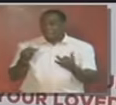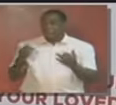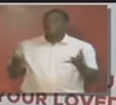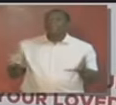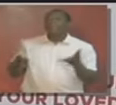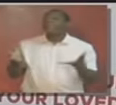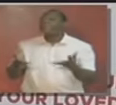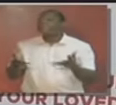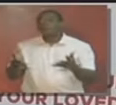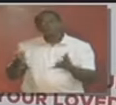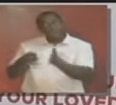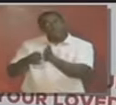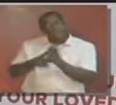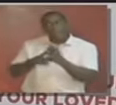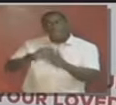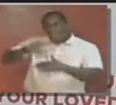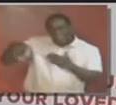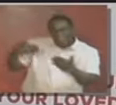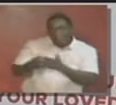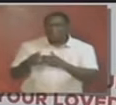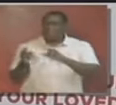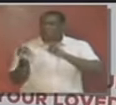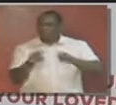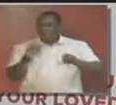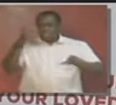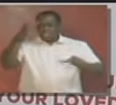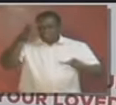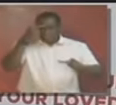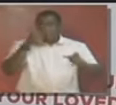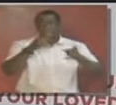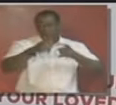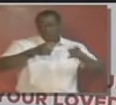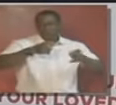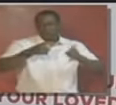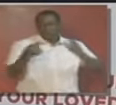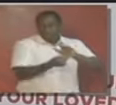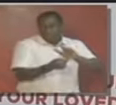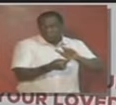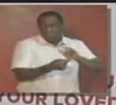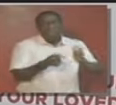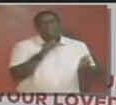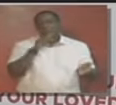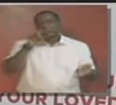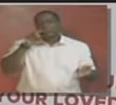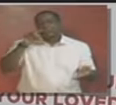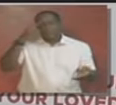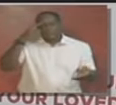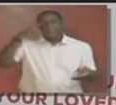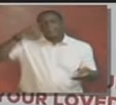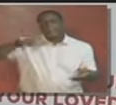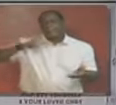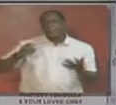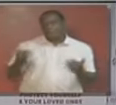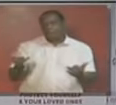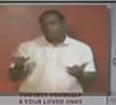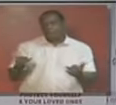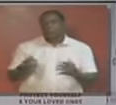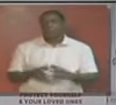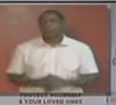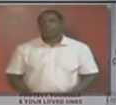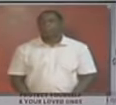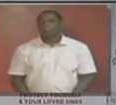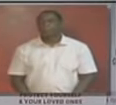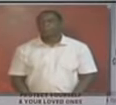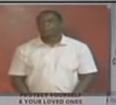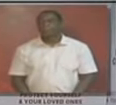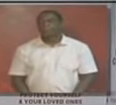for quarantining in a facility in a step-down facility for the positive cases. Thank you very